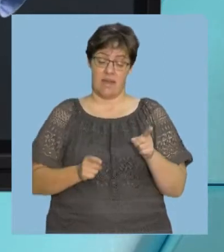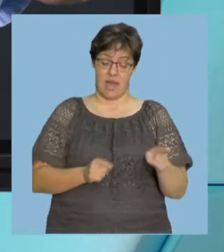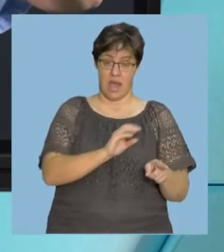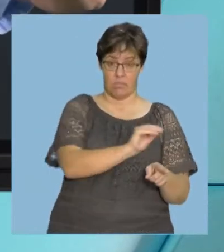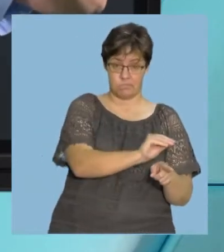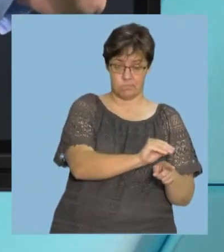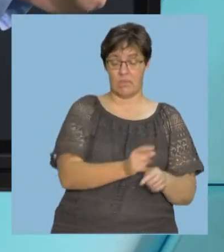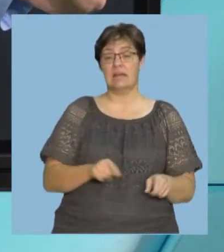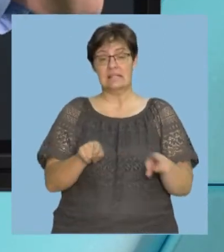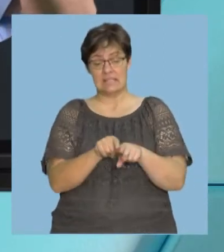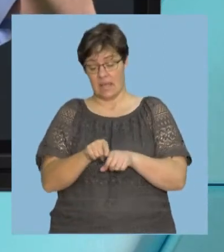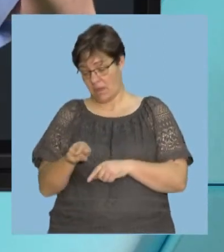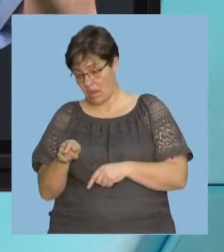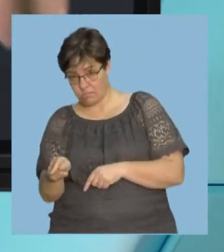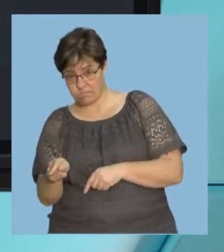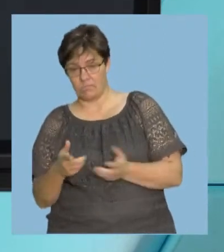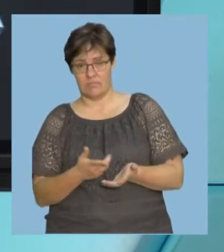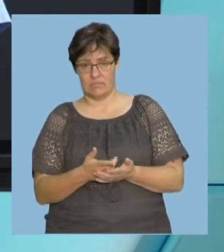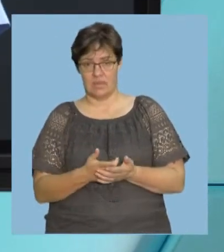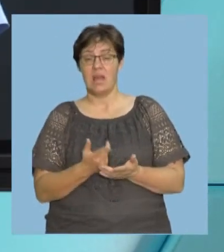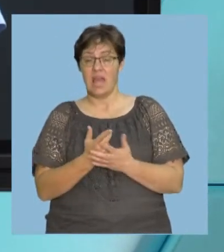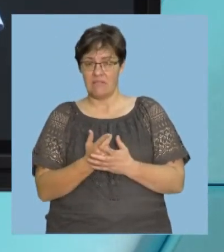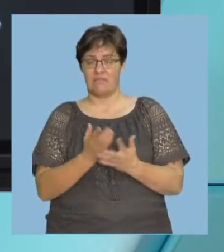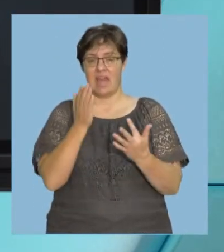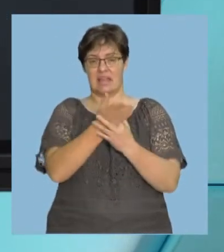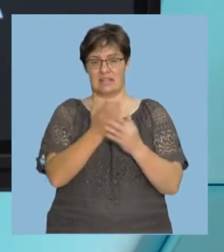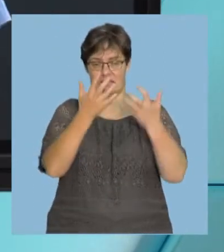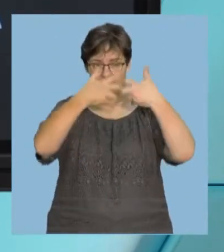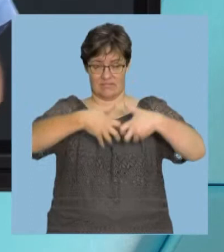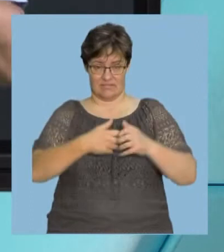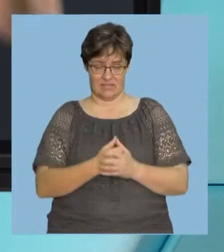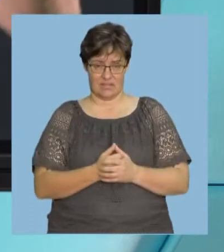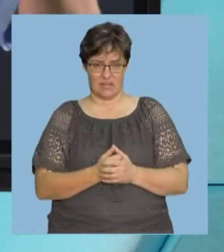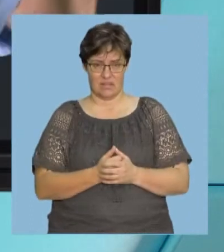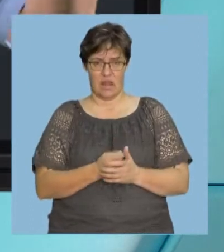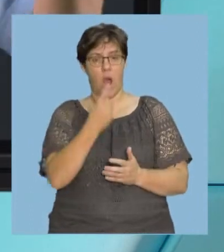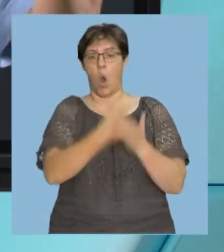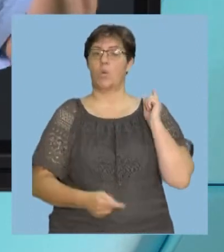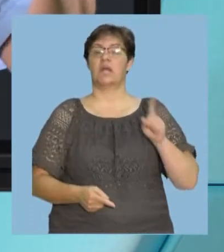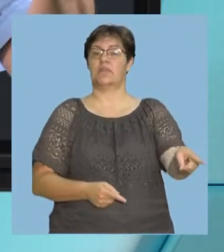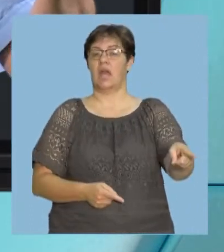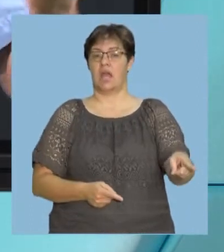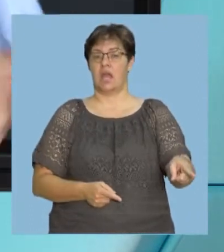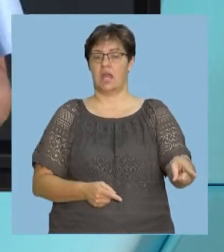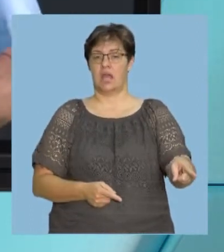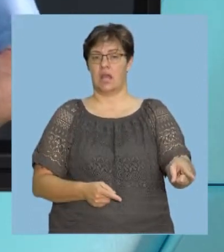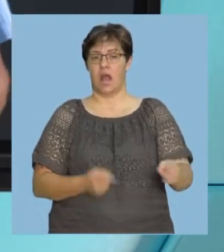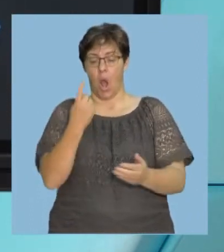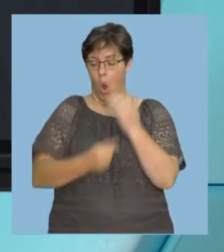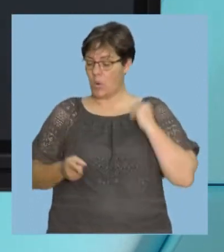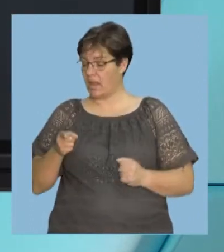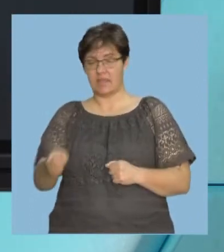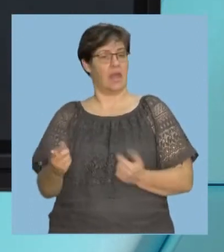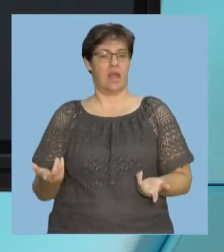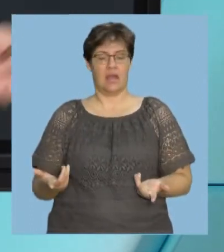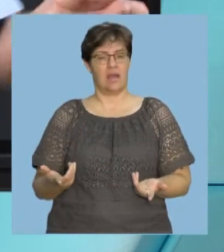A and in set B if it's part of the intersection. It just can't be in A on its own. It can't be